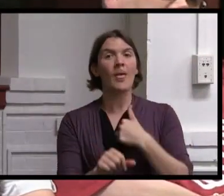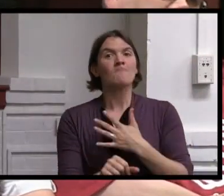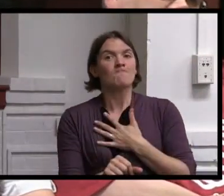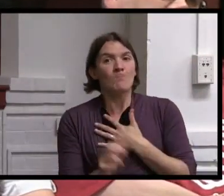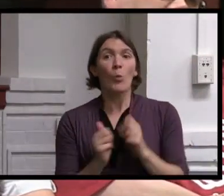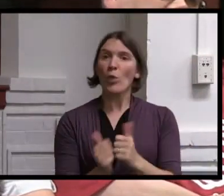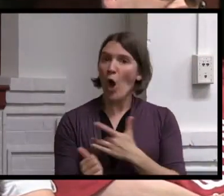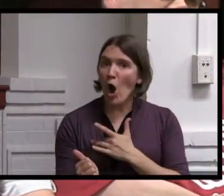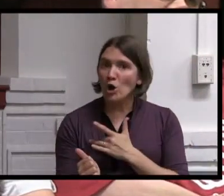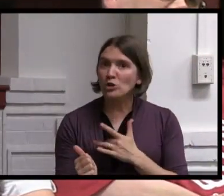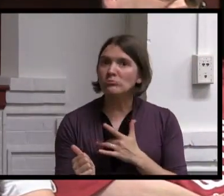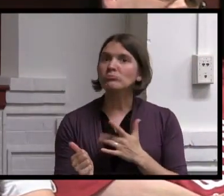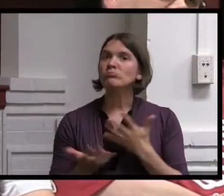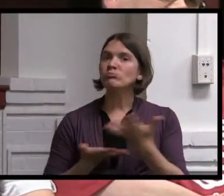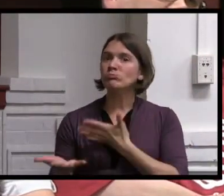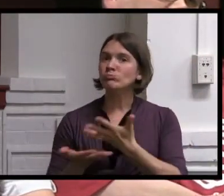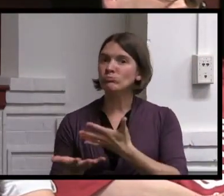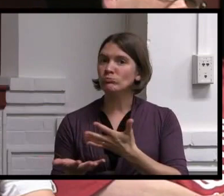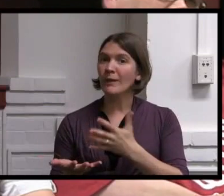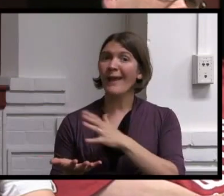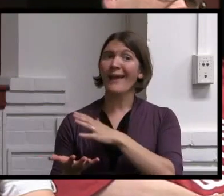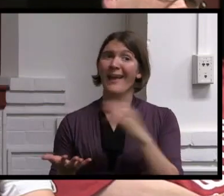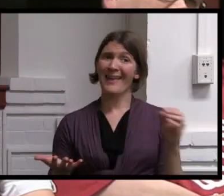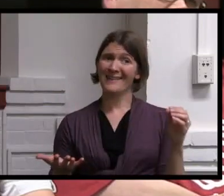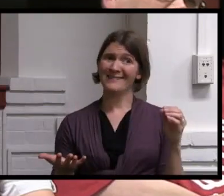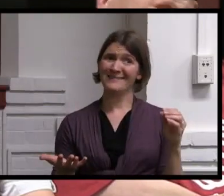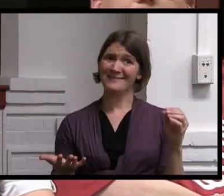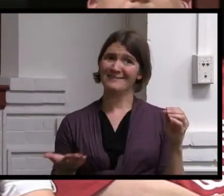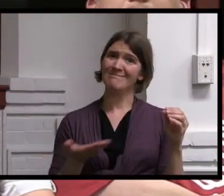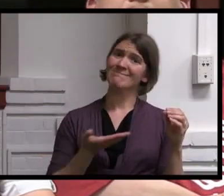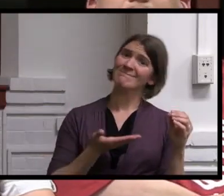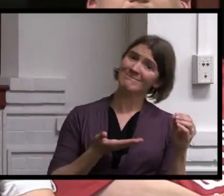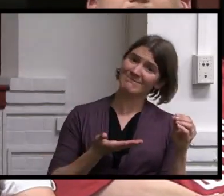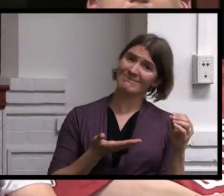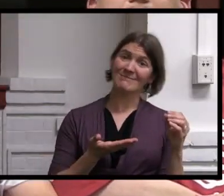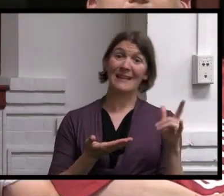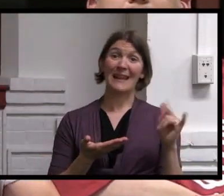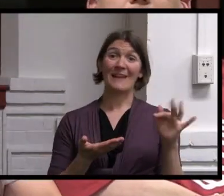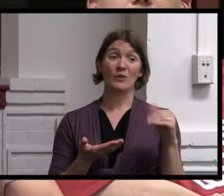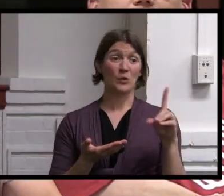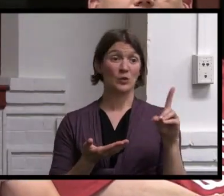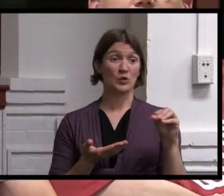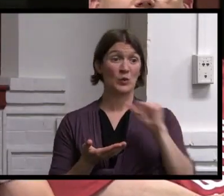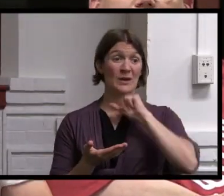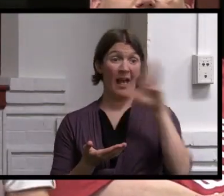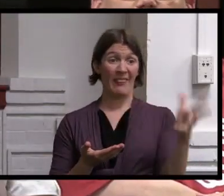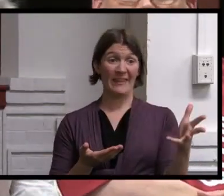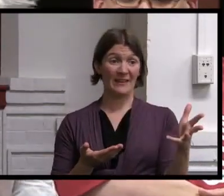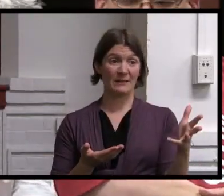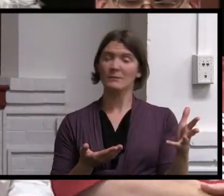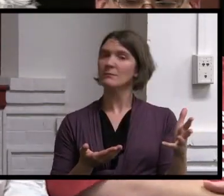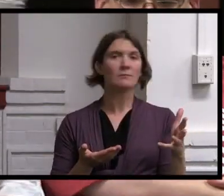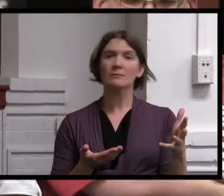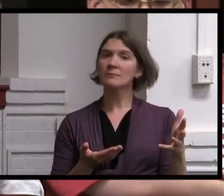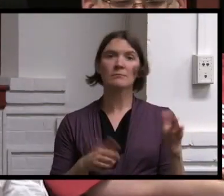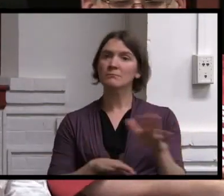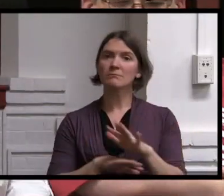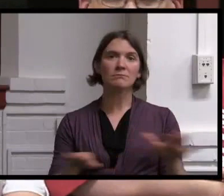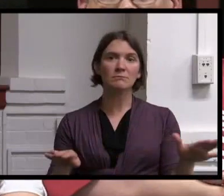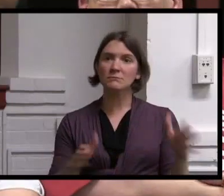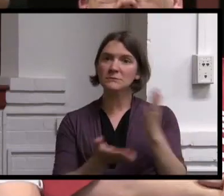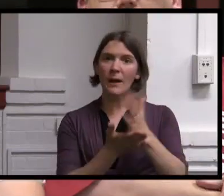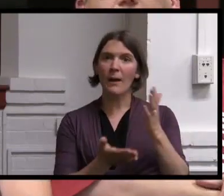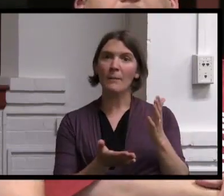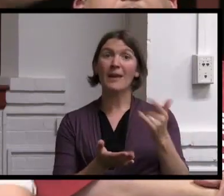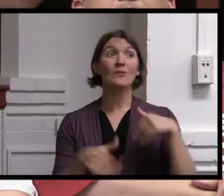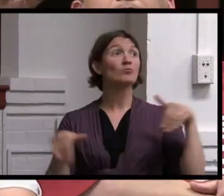compassionate, but we also have to understand that not doing anything is not an option because it's having